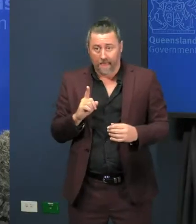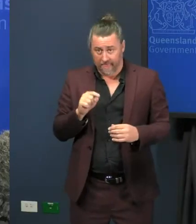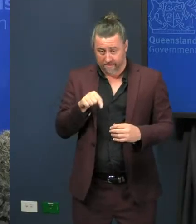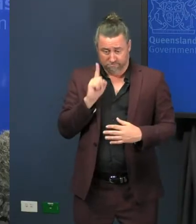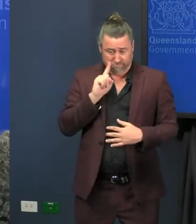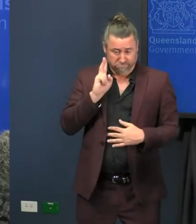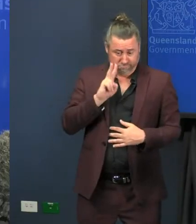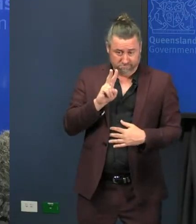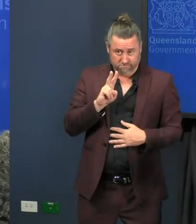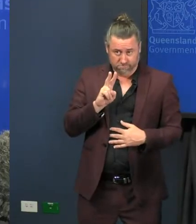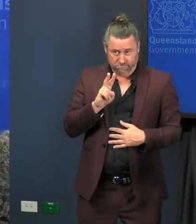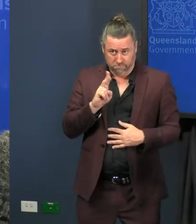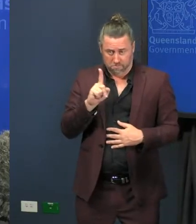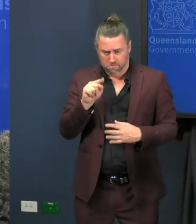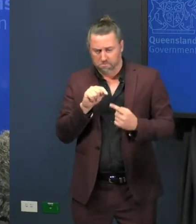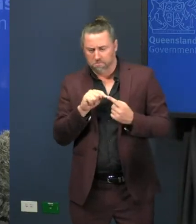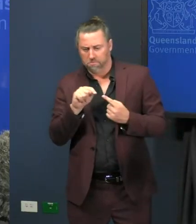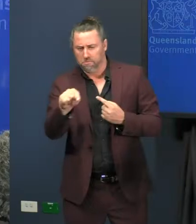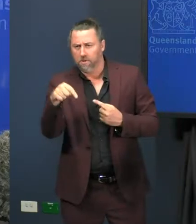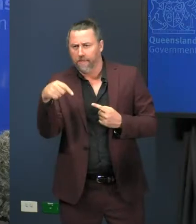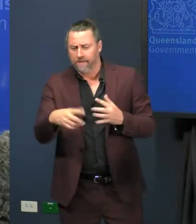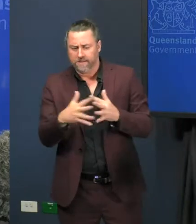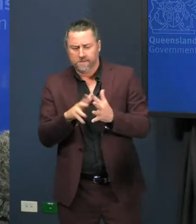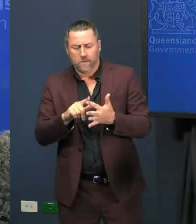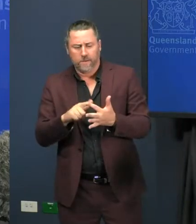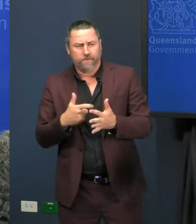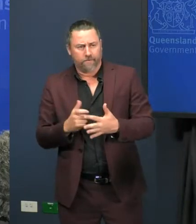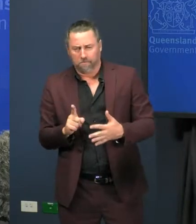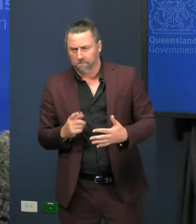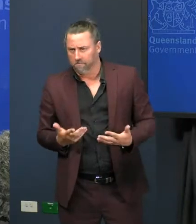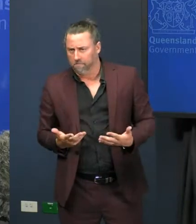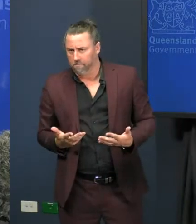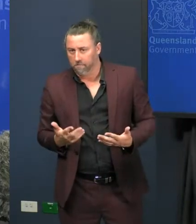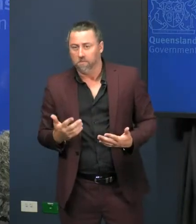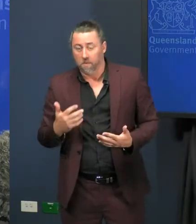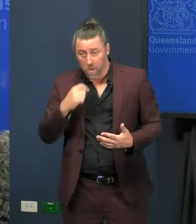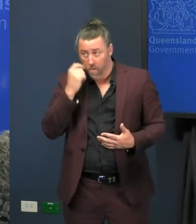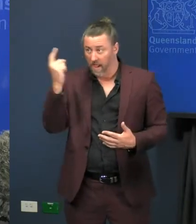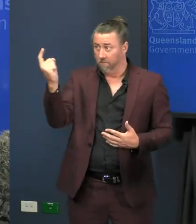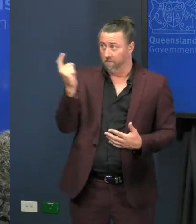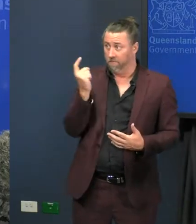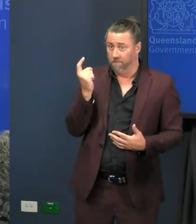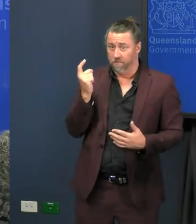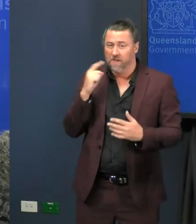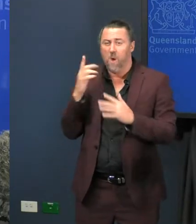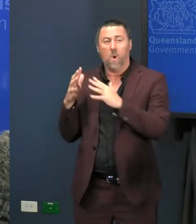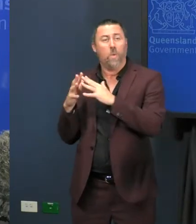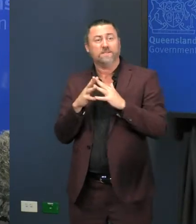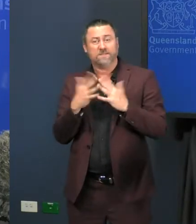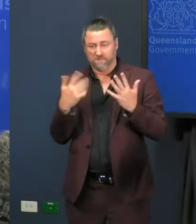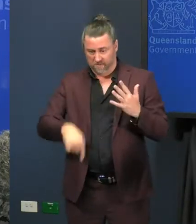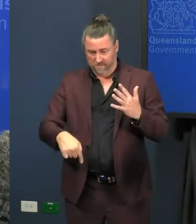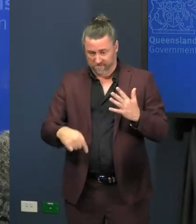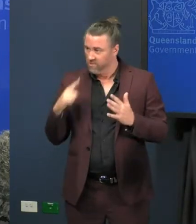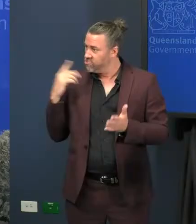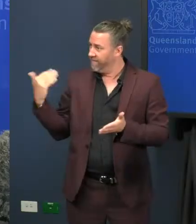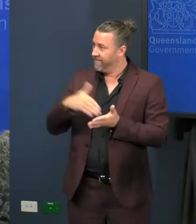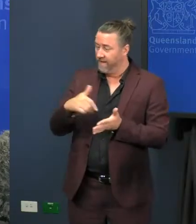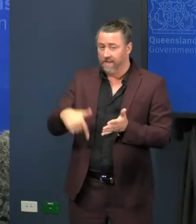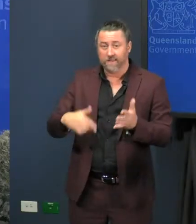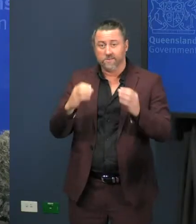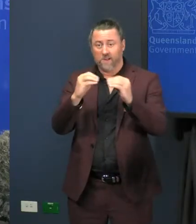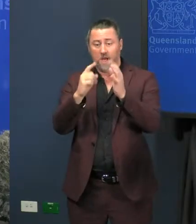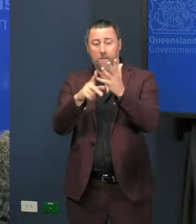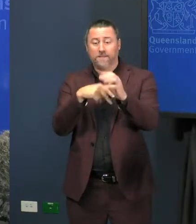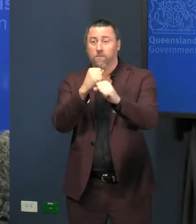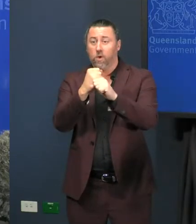week. And as the Bureau has indicated, the cyclone is expected to track west towards the southeast corner of the coast between